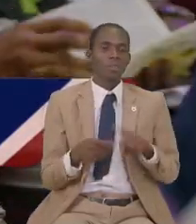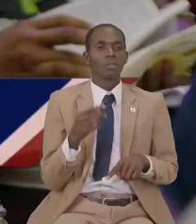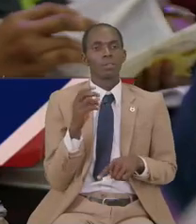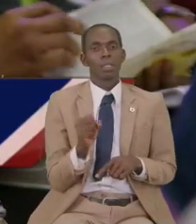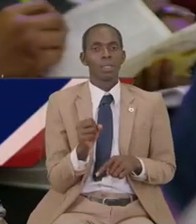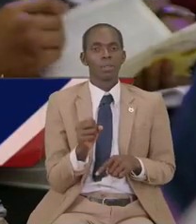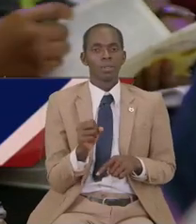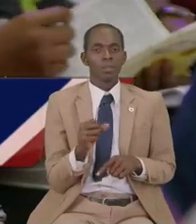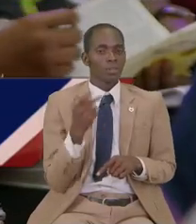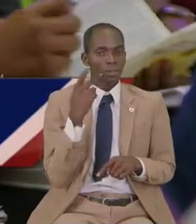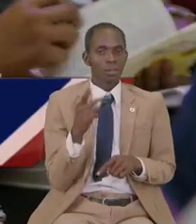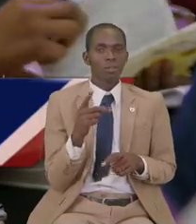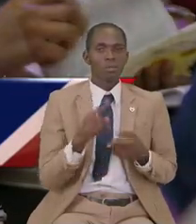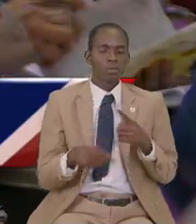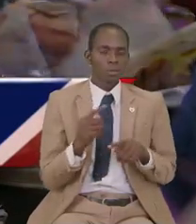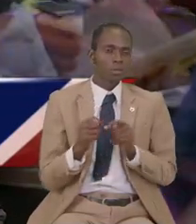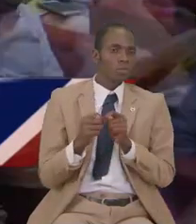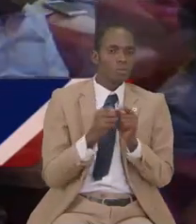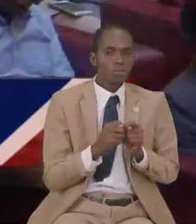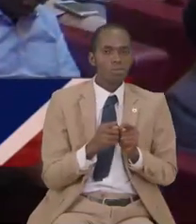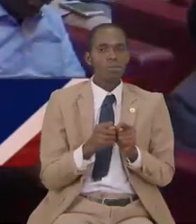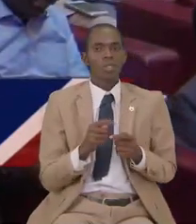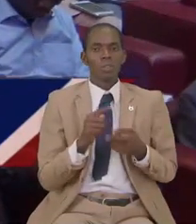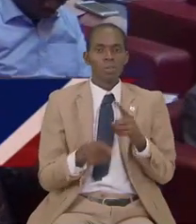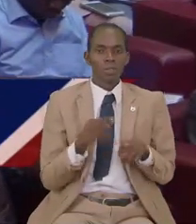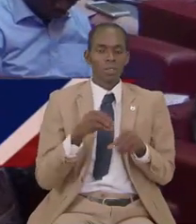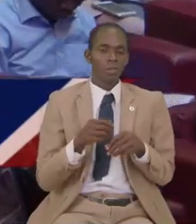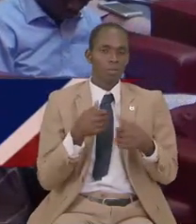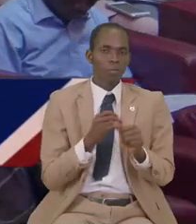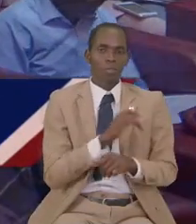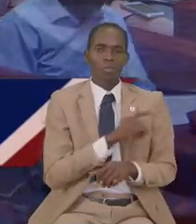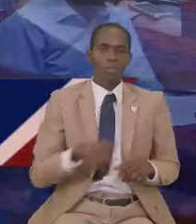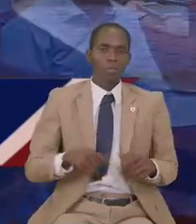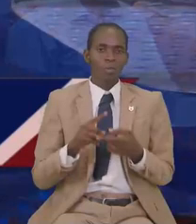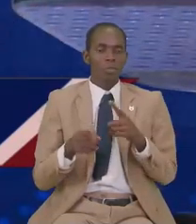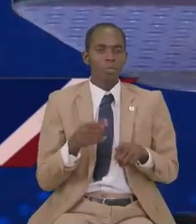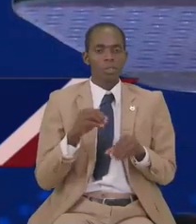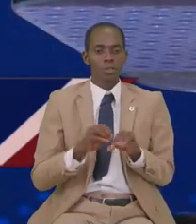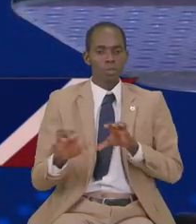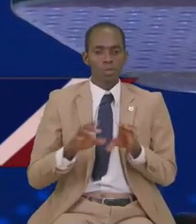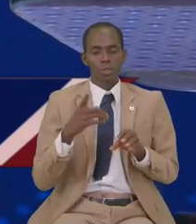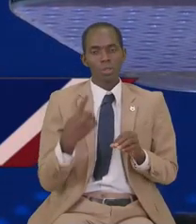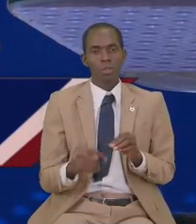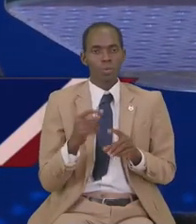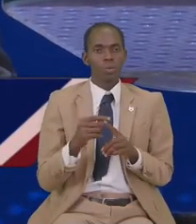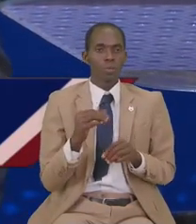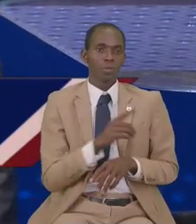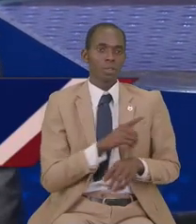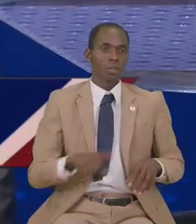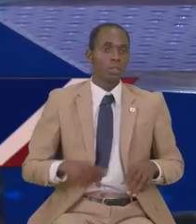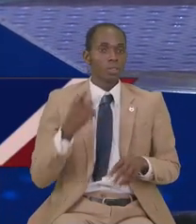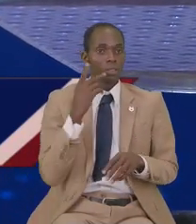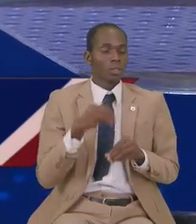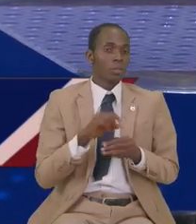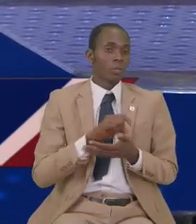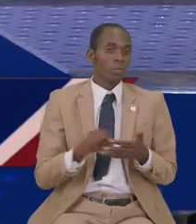his companions. They were companions together, companions in following the Lord, companions in doing the will of the Lord. Look at verse 18. In